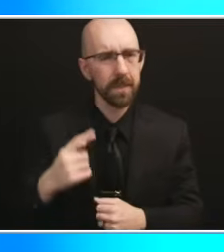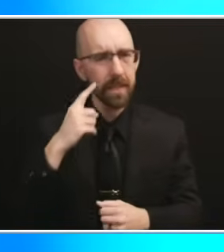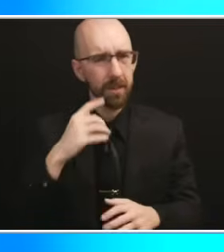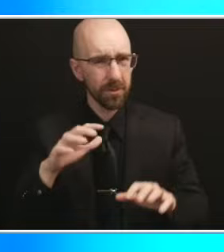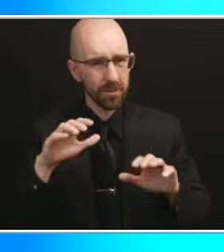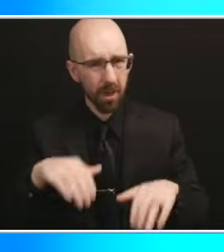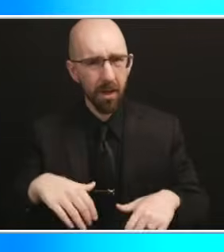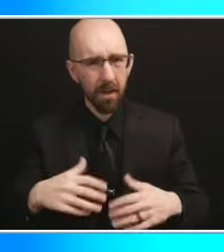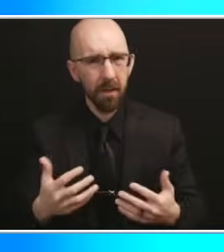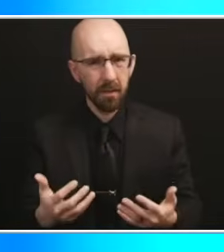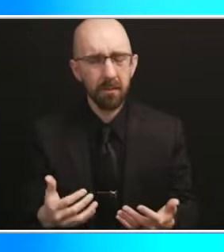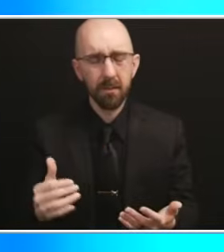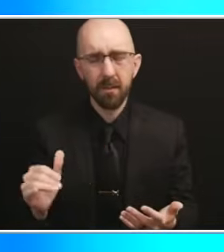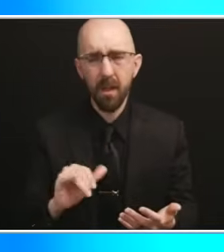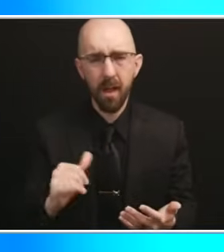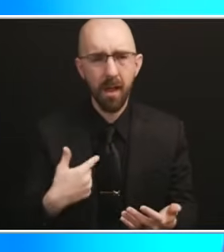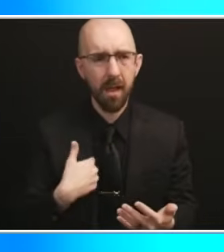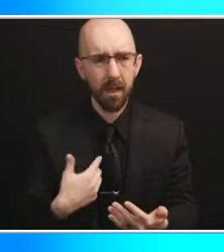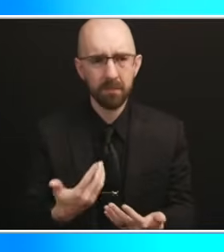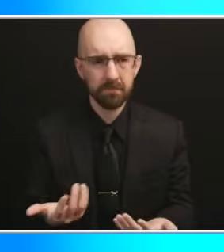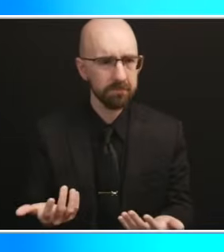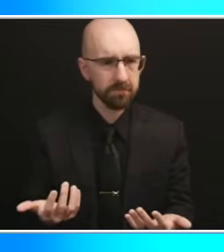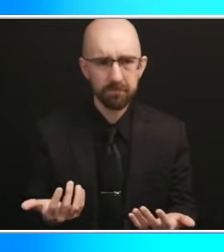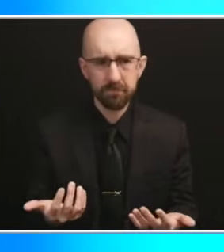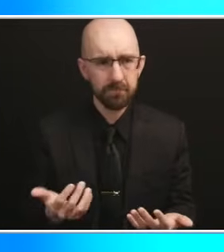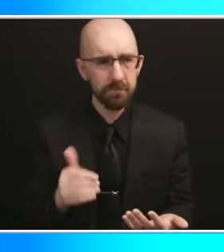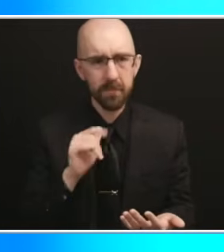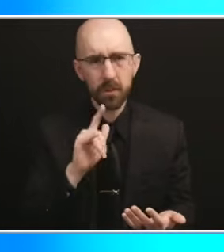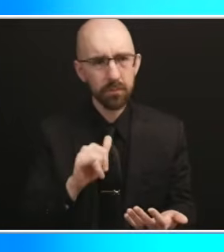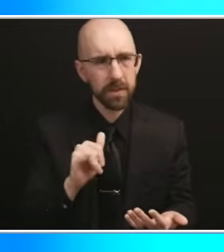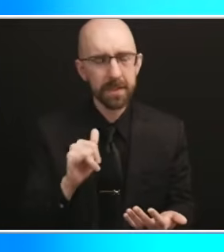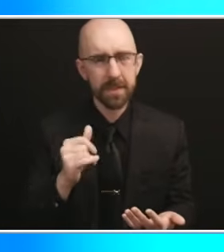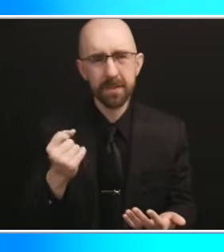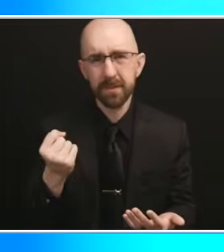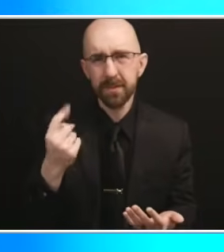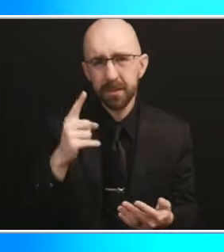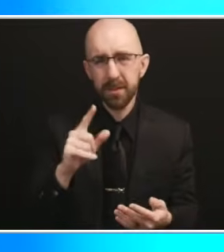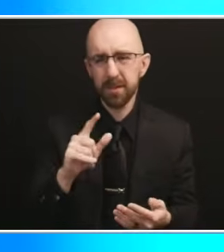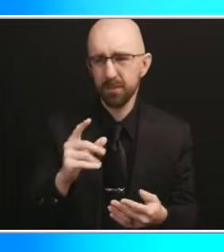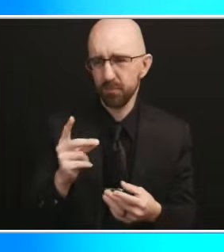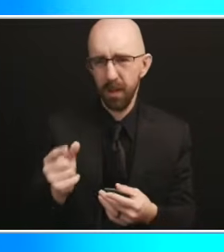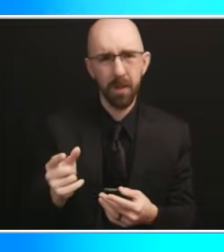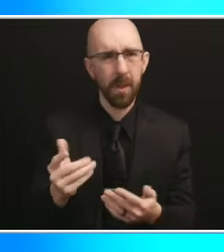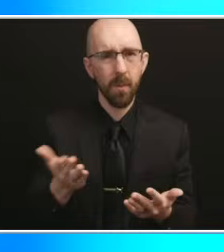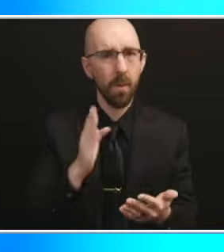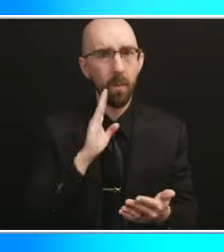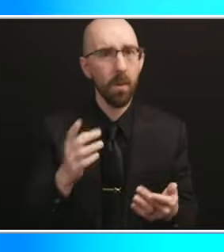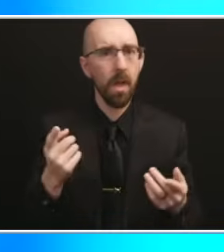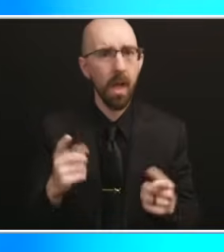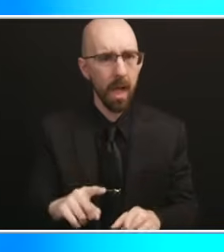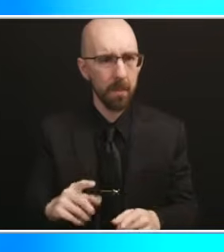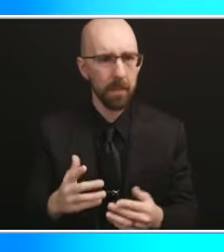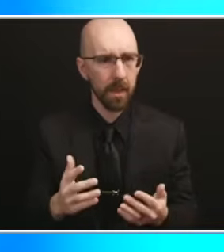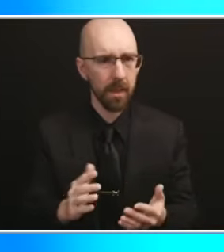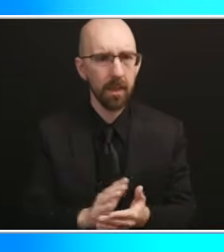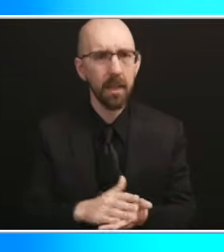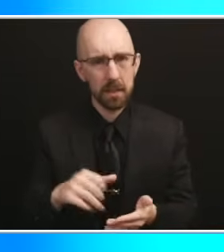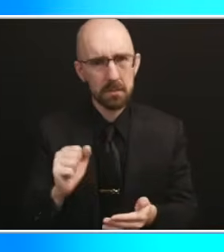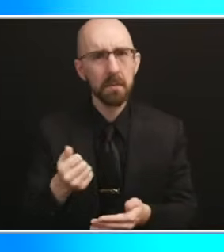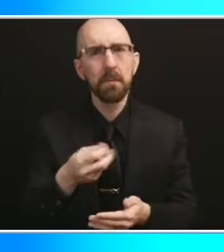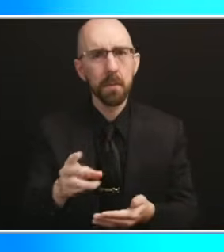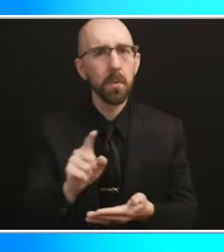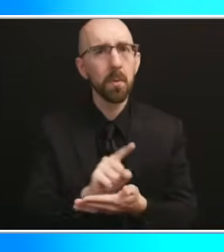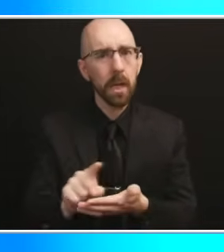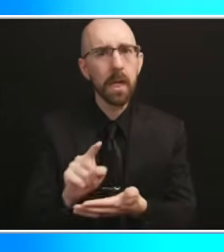like I didn't really register right away what was actually going to happen. It took a couple weeks before I